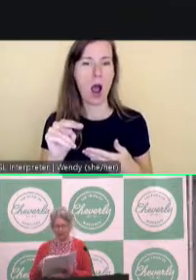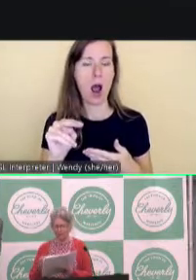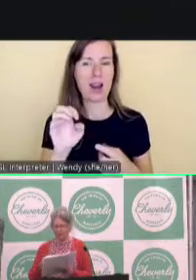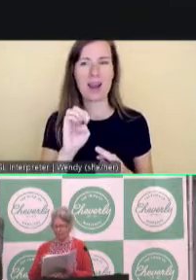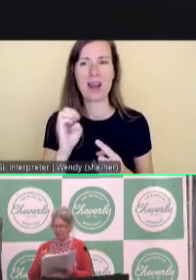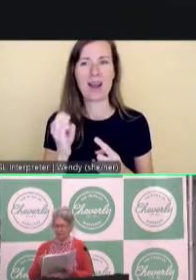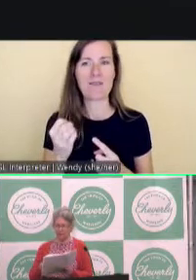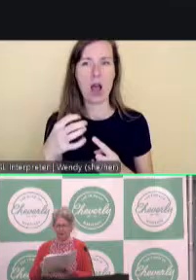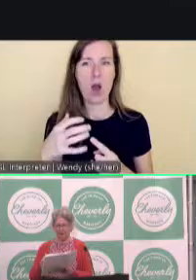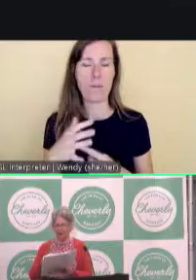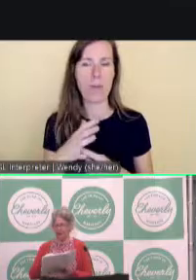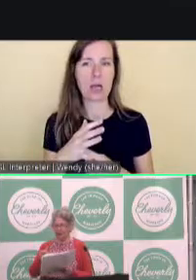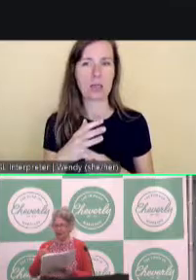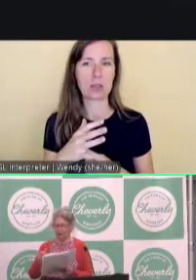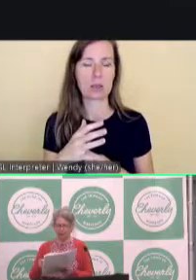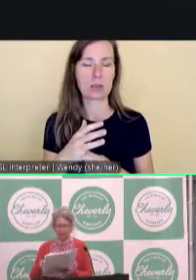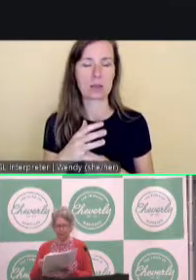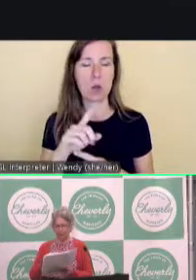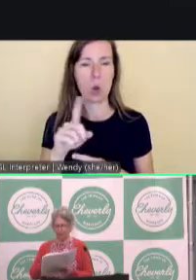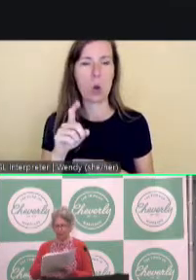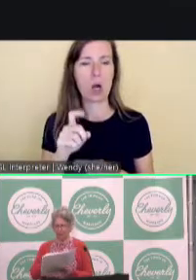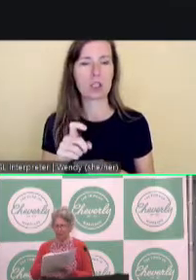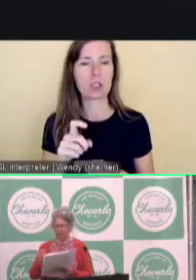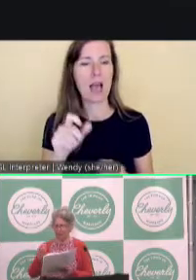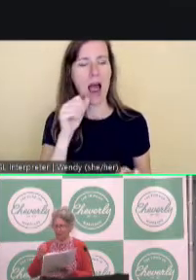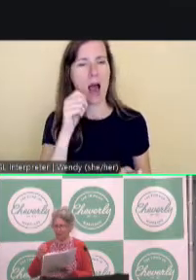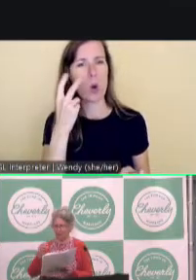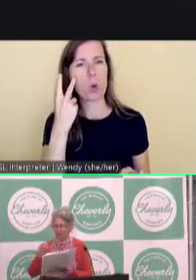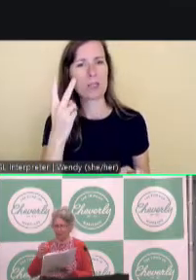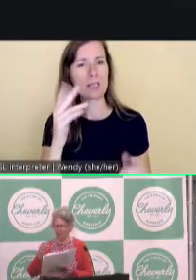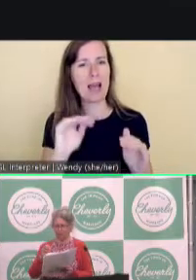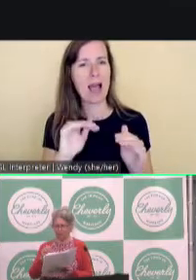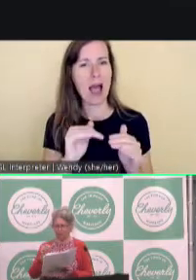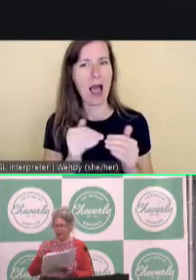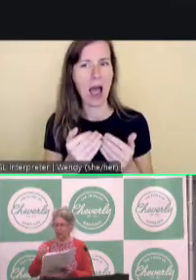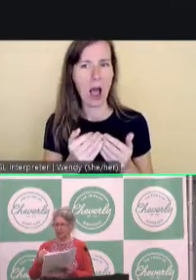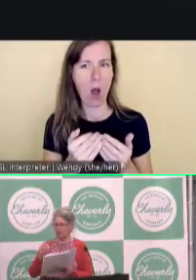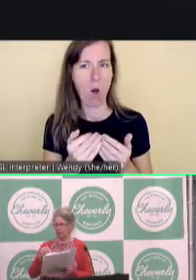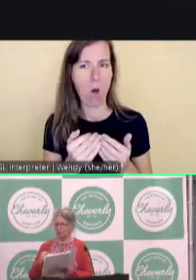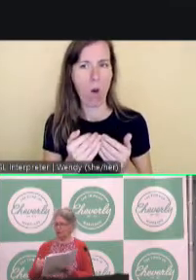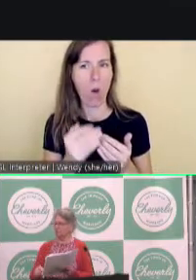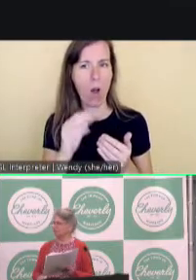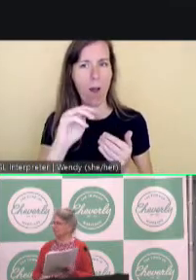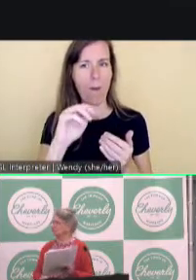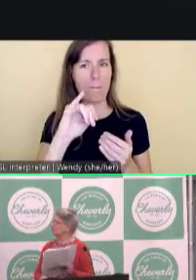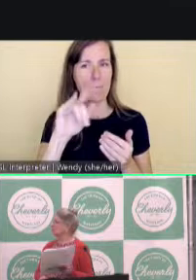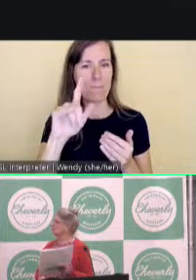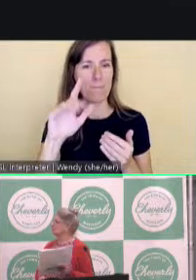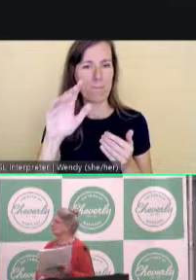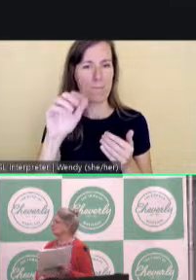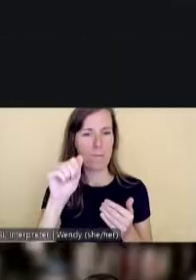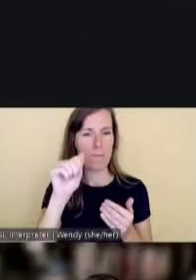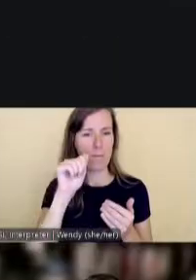I don't see how the mailman is going to